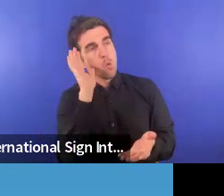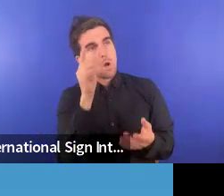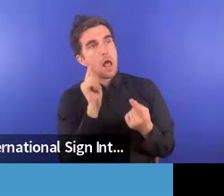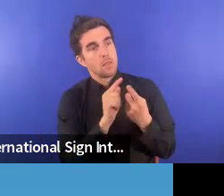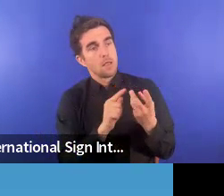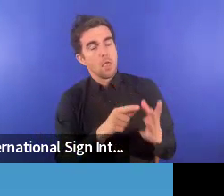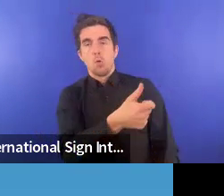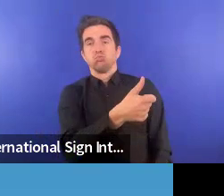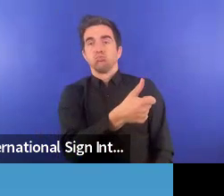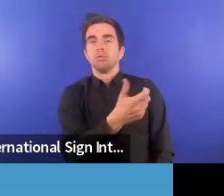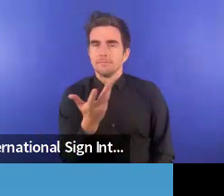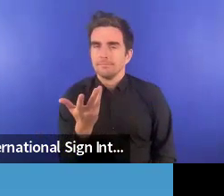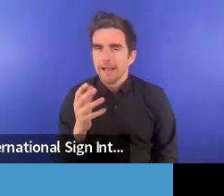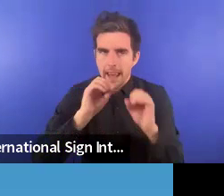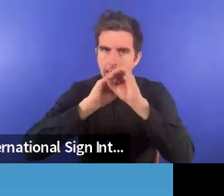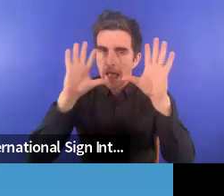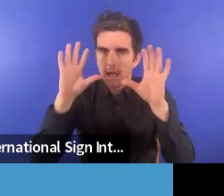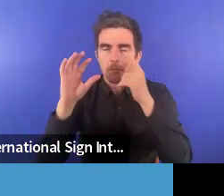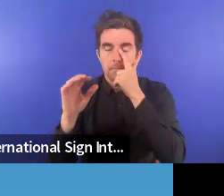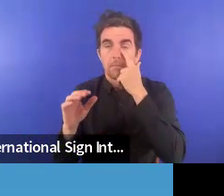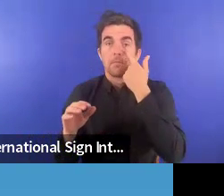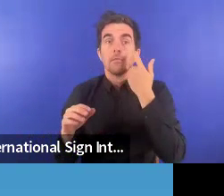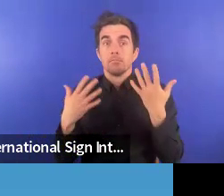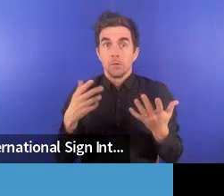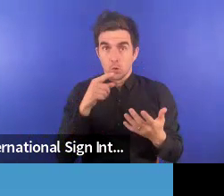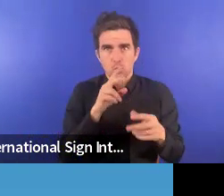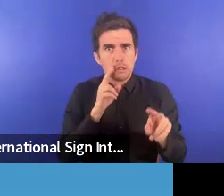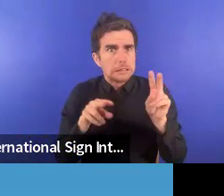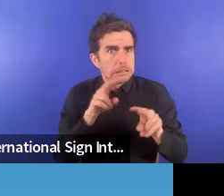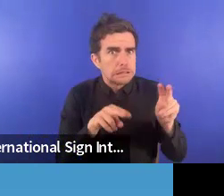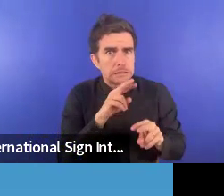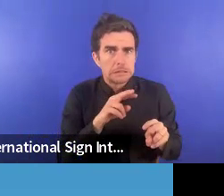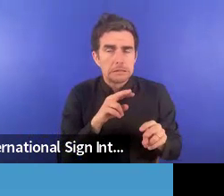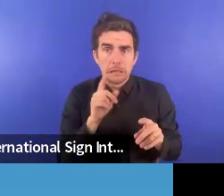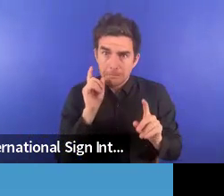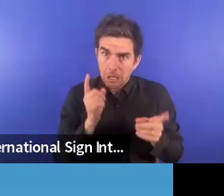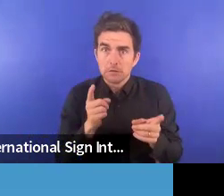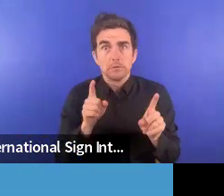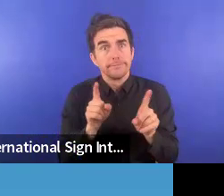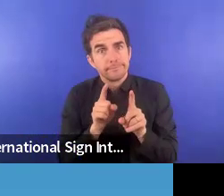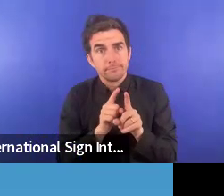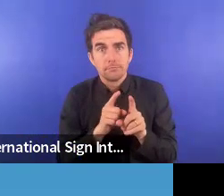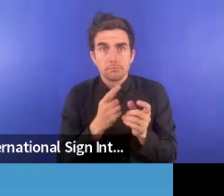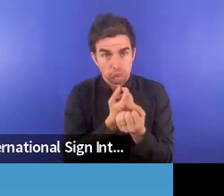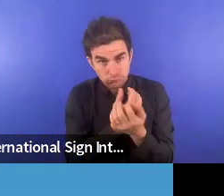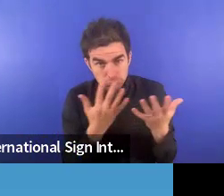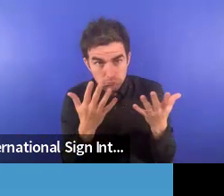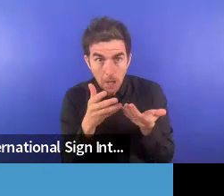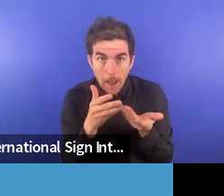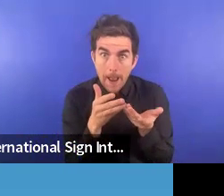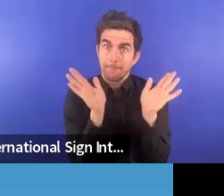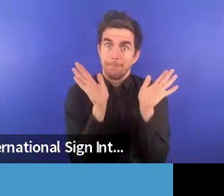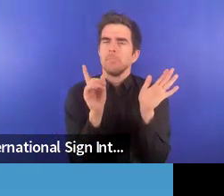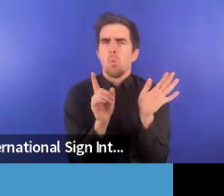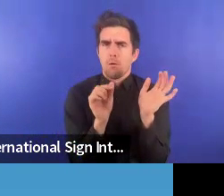be anecdotal data. It can be data related to a specific country or a specific province, but it can